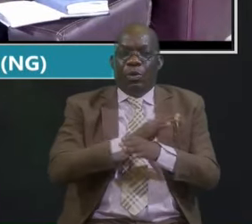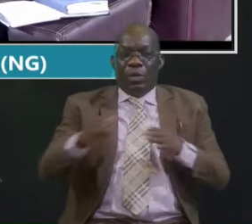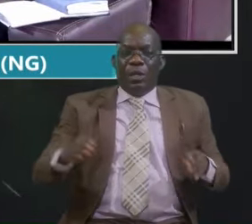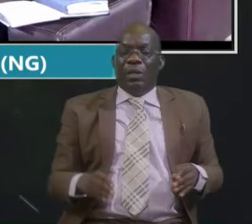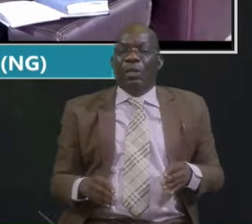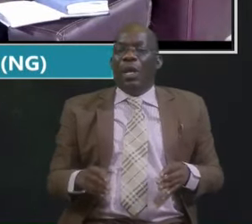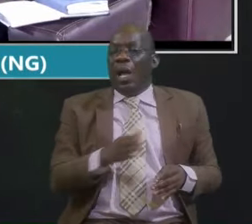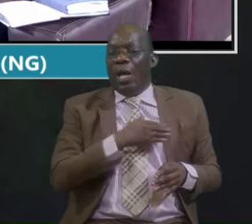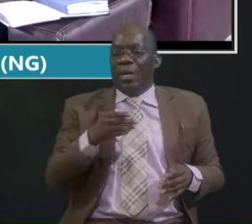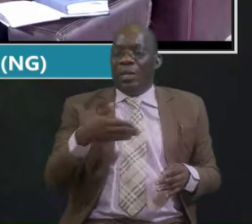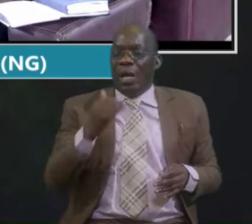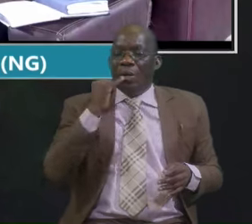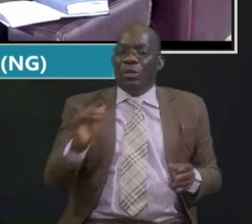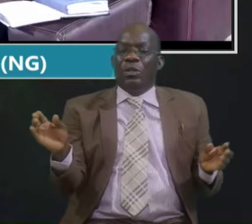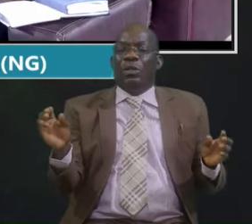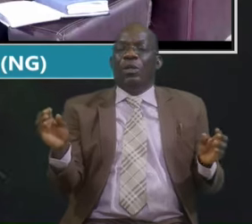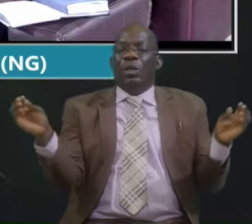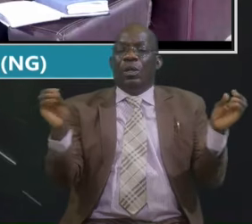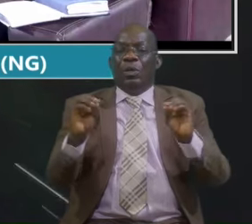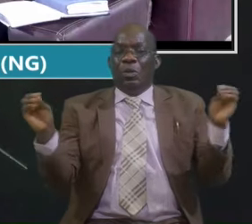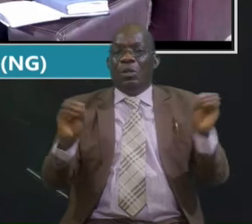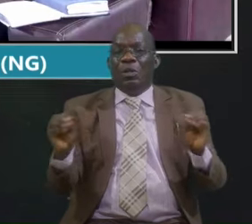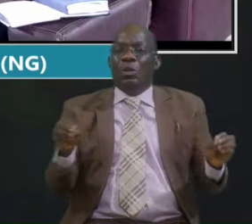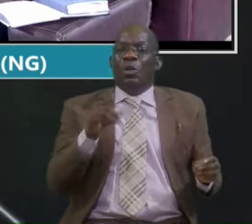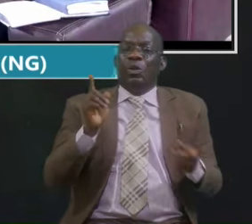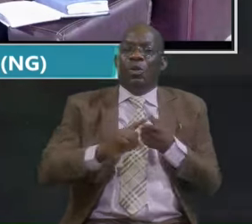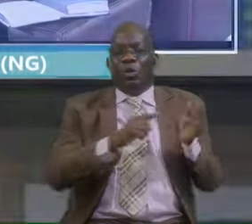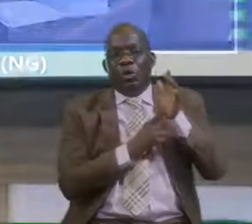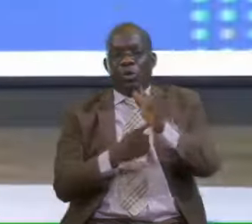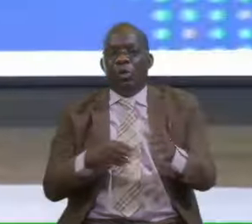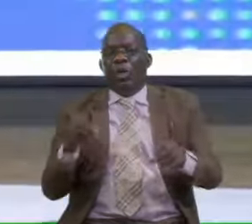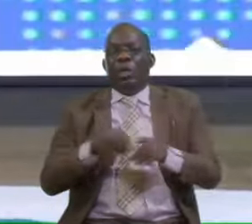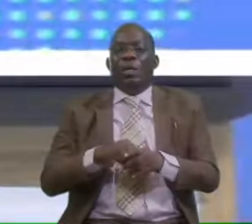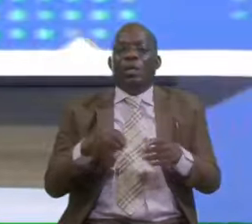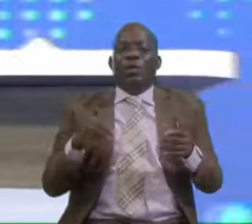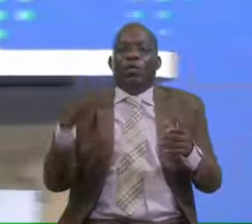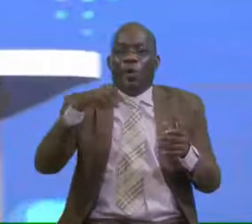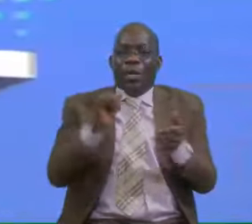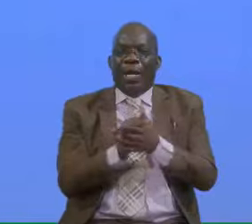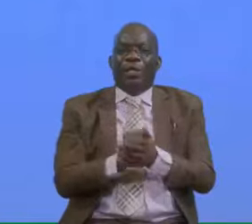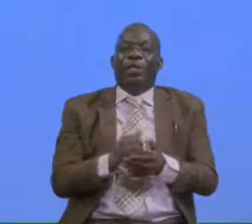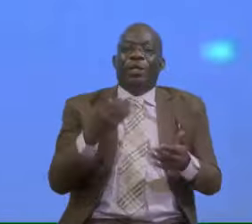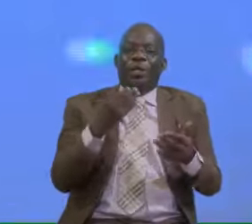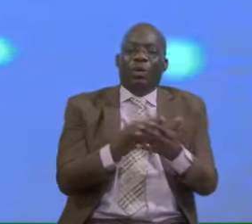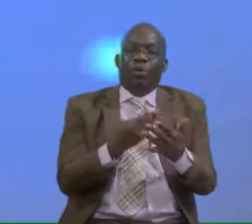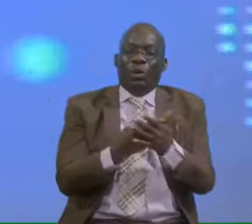can show for all the things he has invested. That becomes